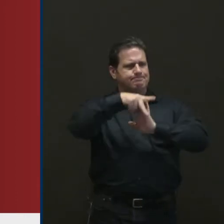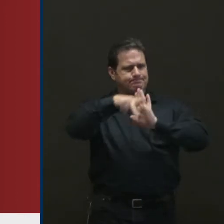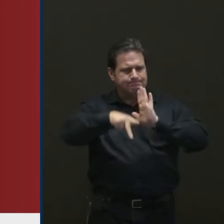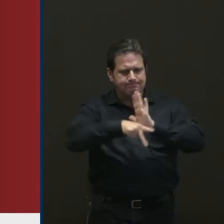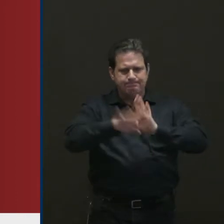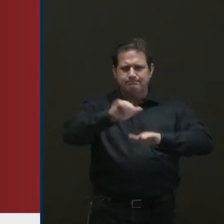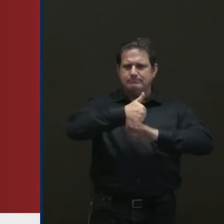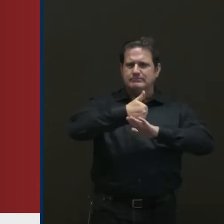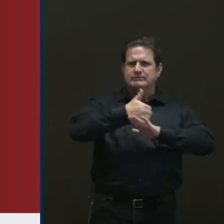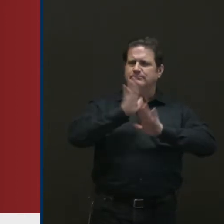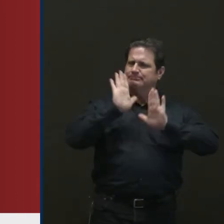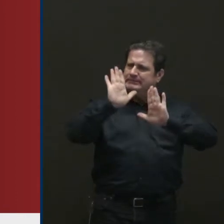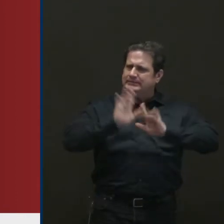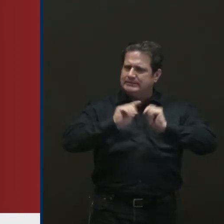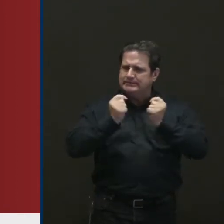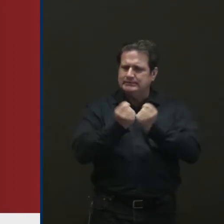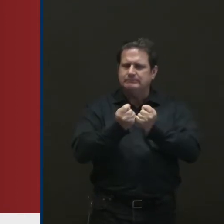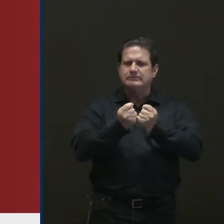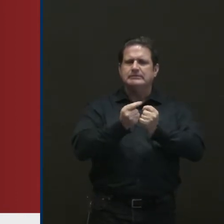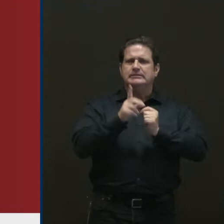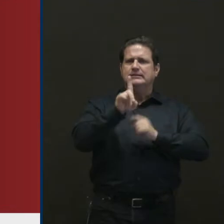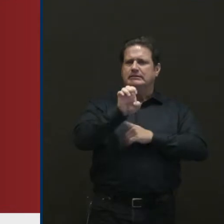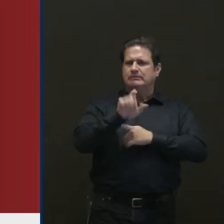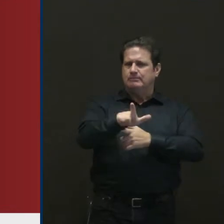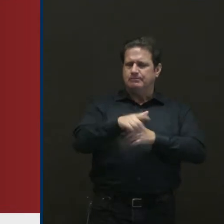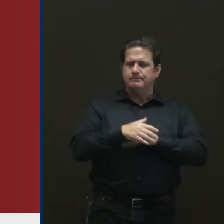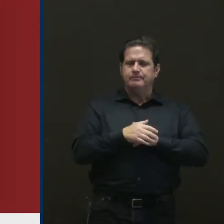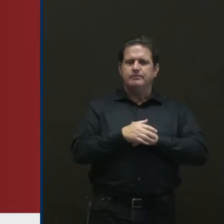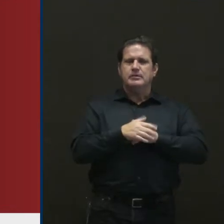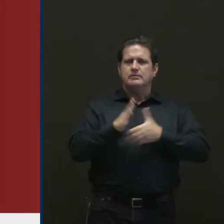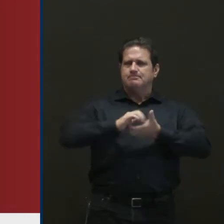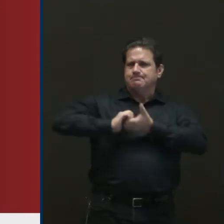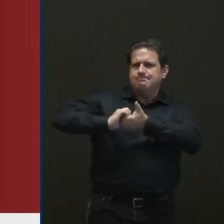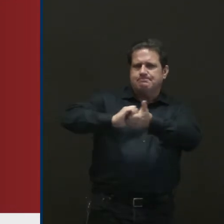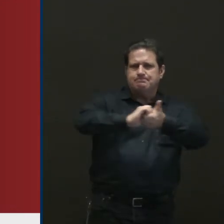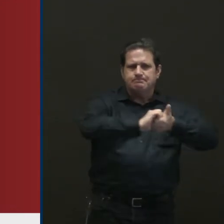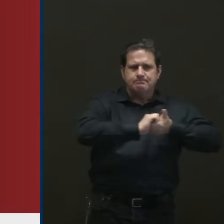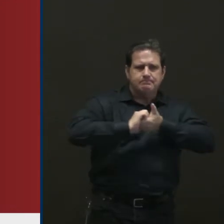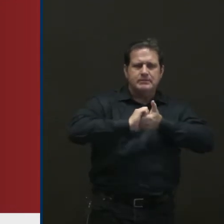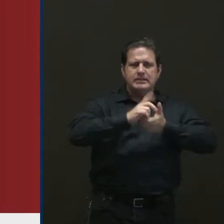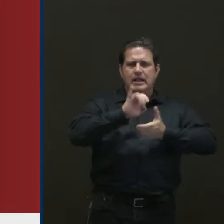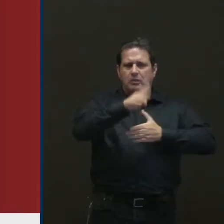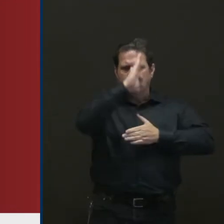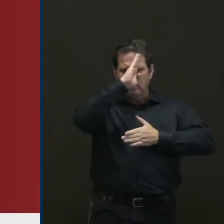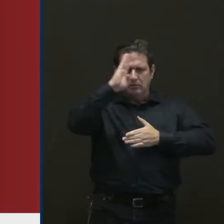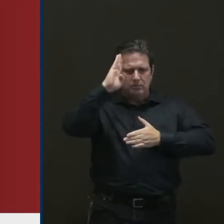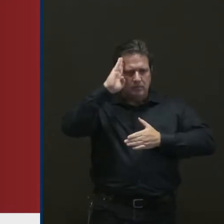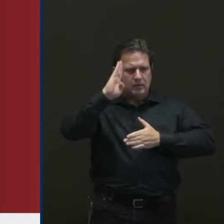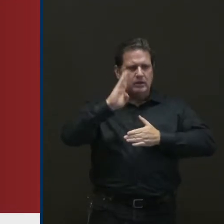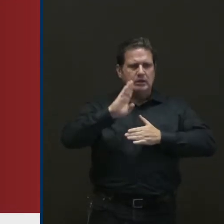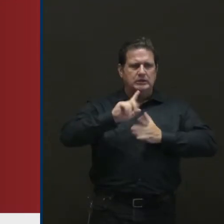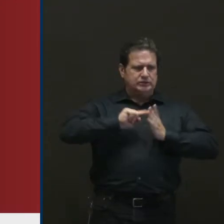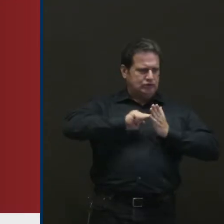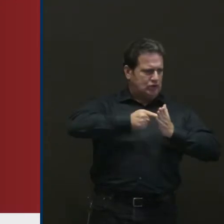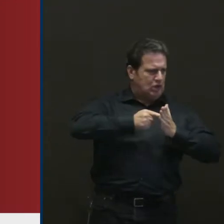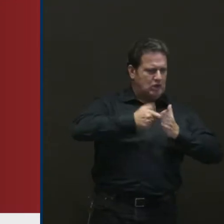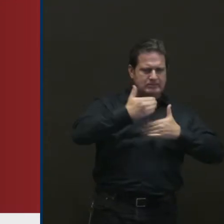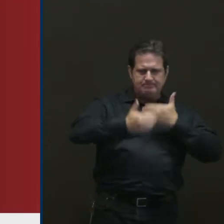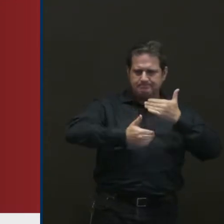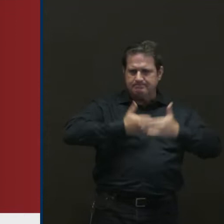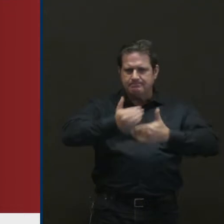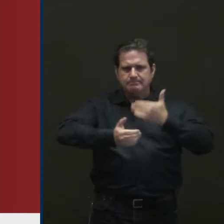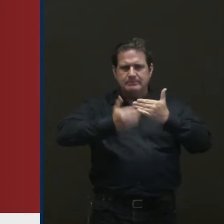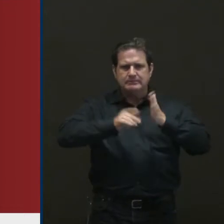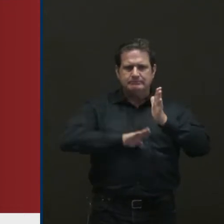great team here. We got great partnership with Delaware's hospitals early on as we saw a real spike up